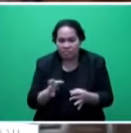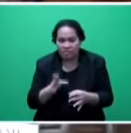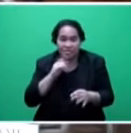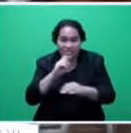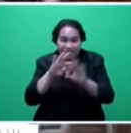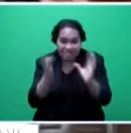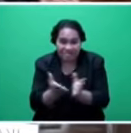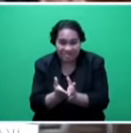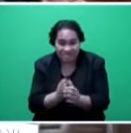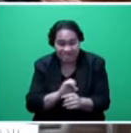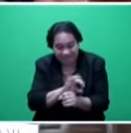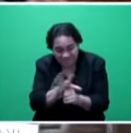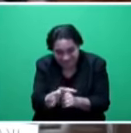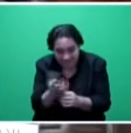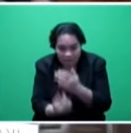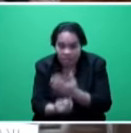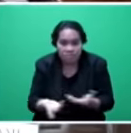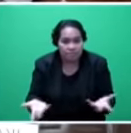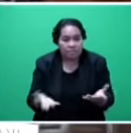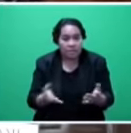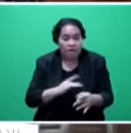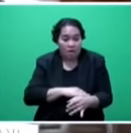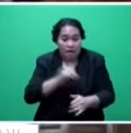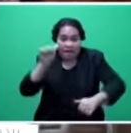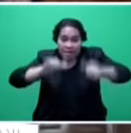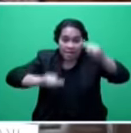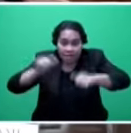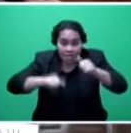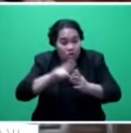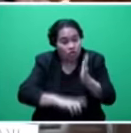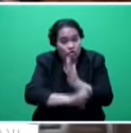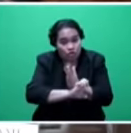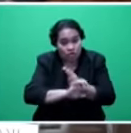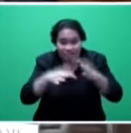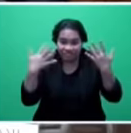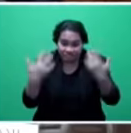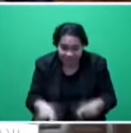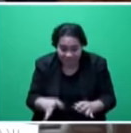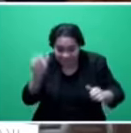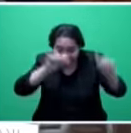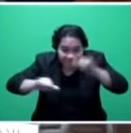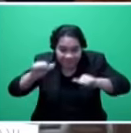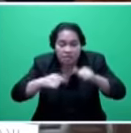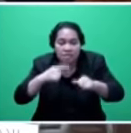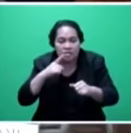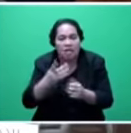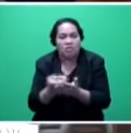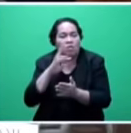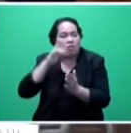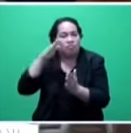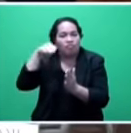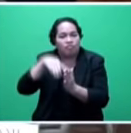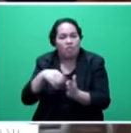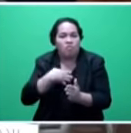at the end of June 2020, Fiji's economy will contract by more than 15%. But it's well known that